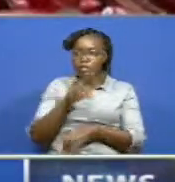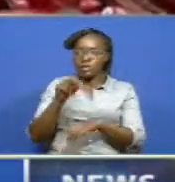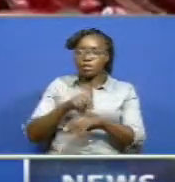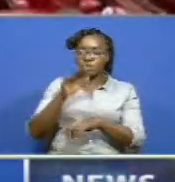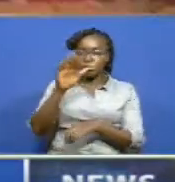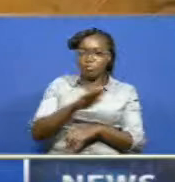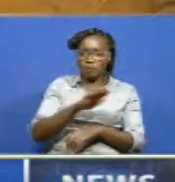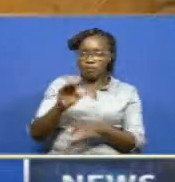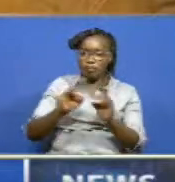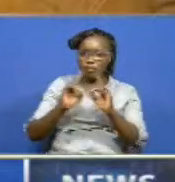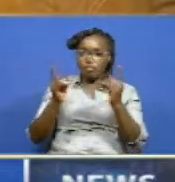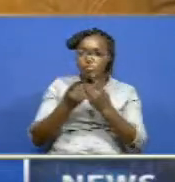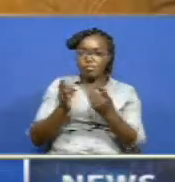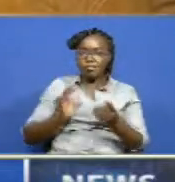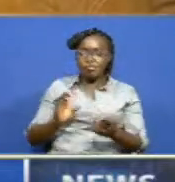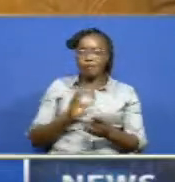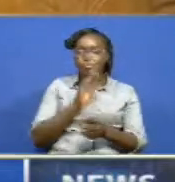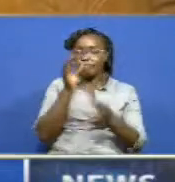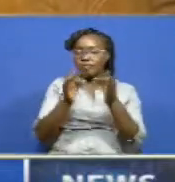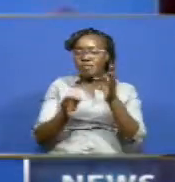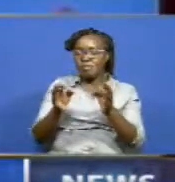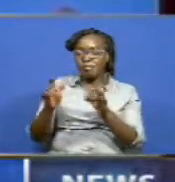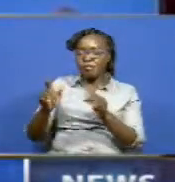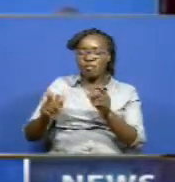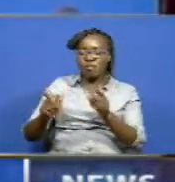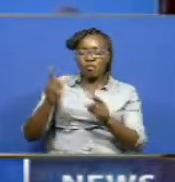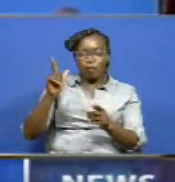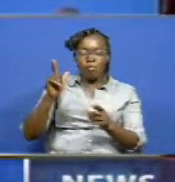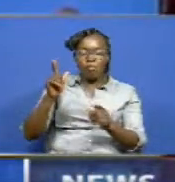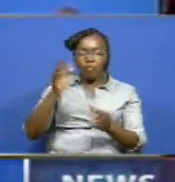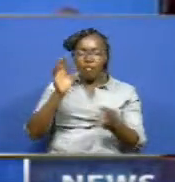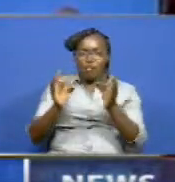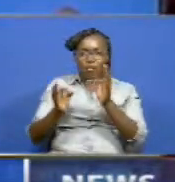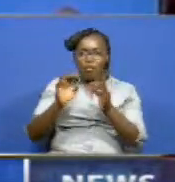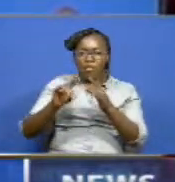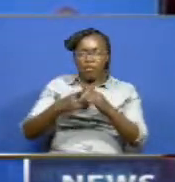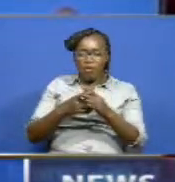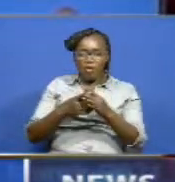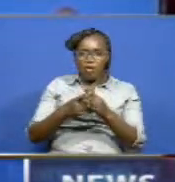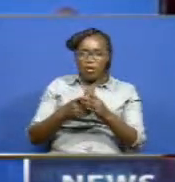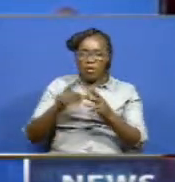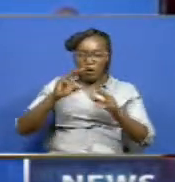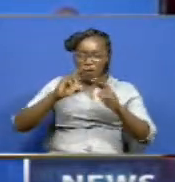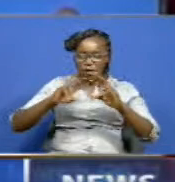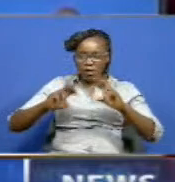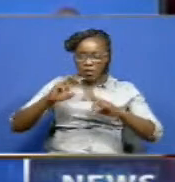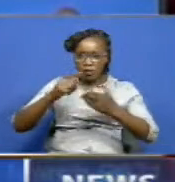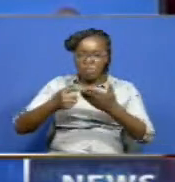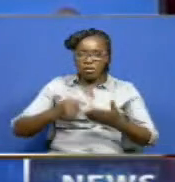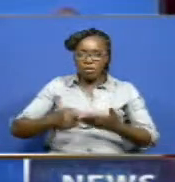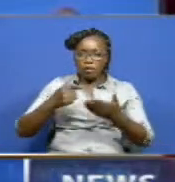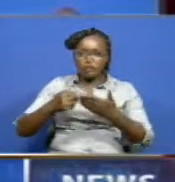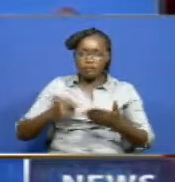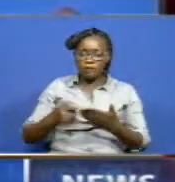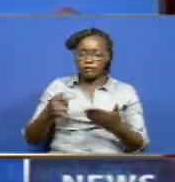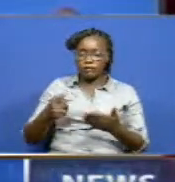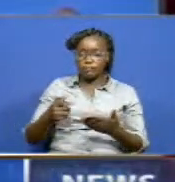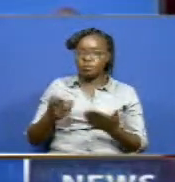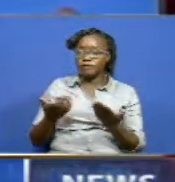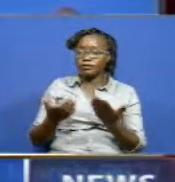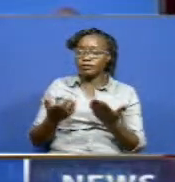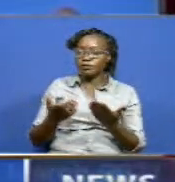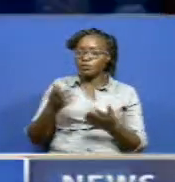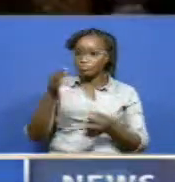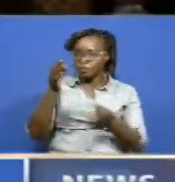Assembly's Departmental Committee of Justice and Legal Affairs to commence the vetting of Lady Justice Martha Koome in accordance